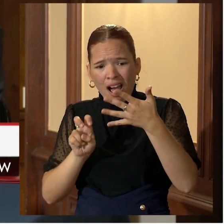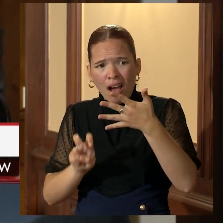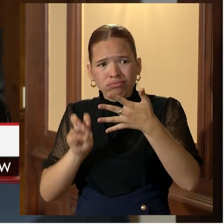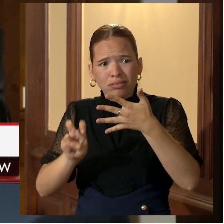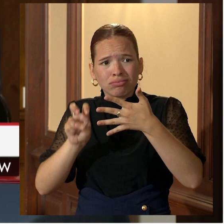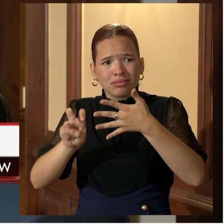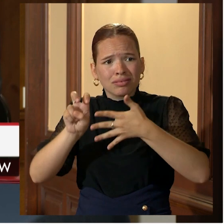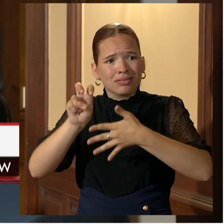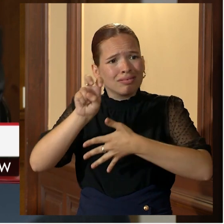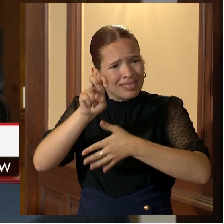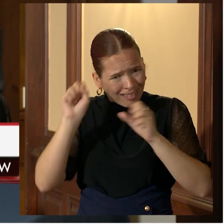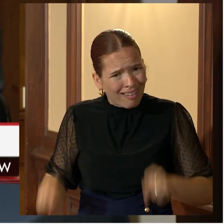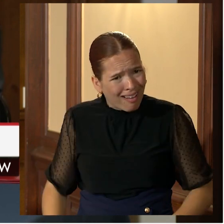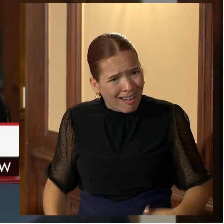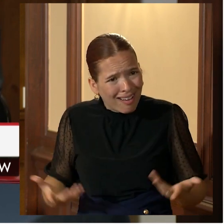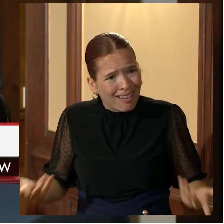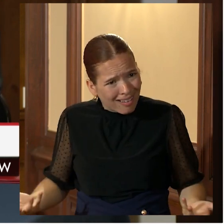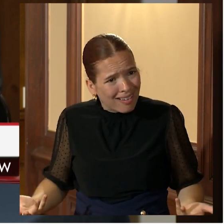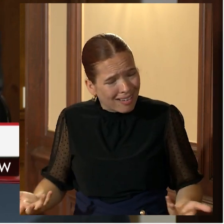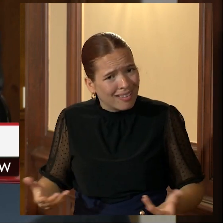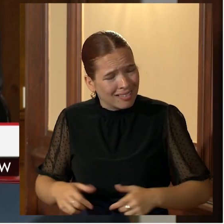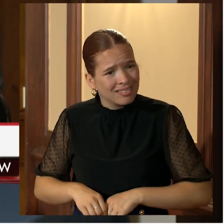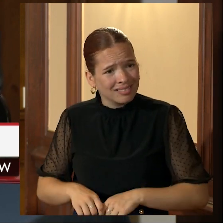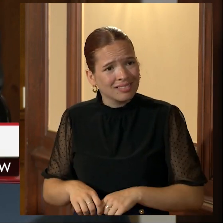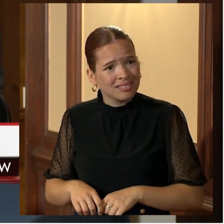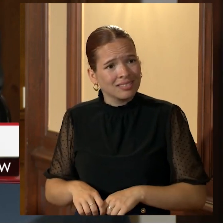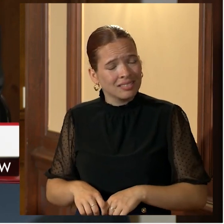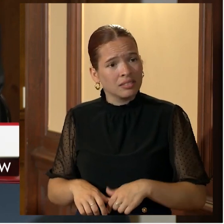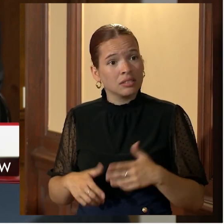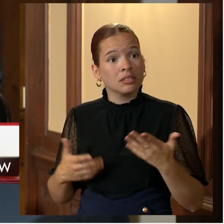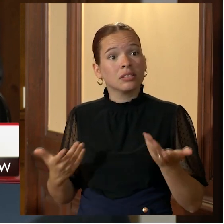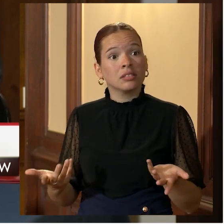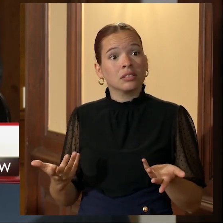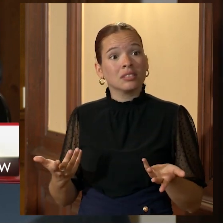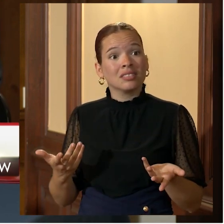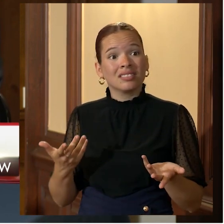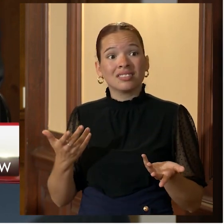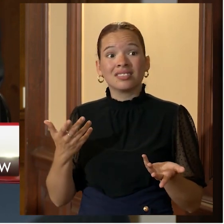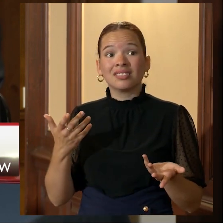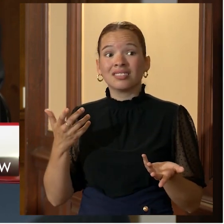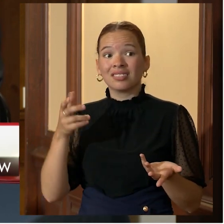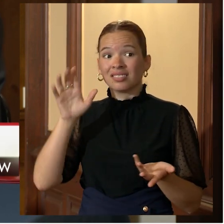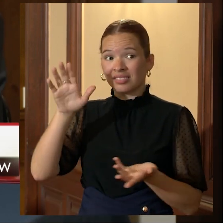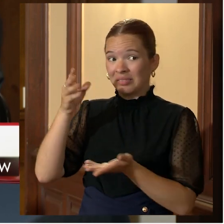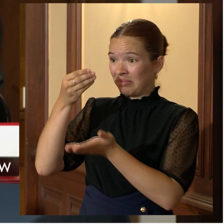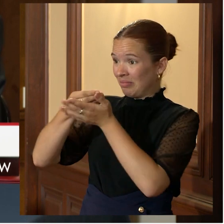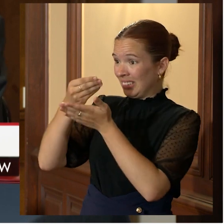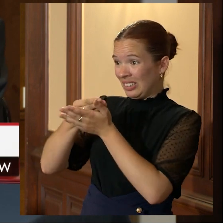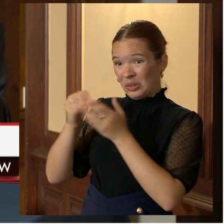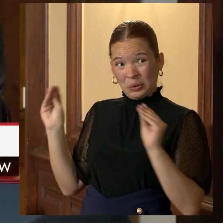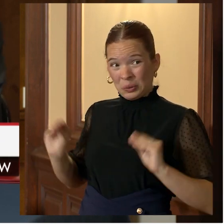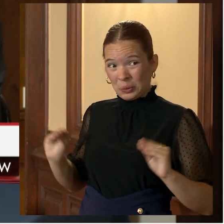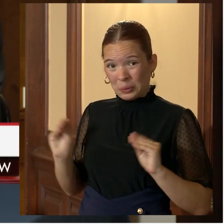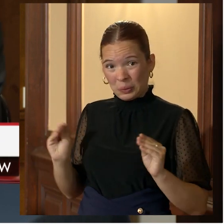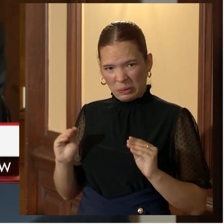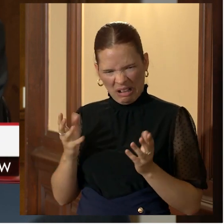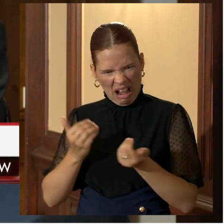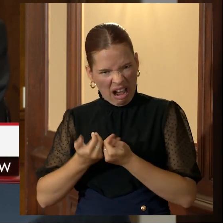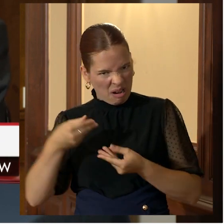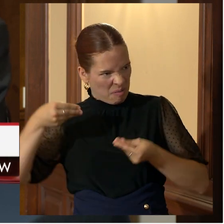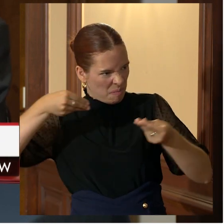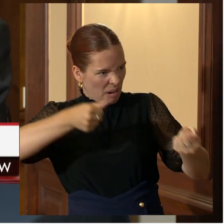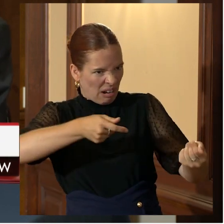office. Without a stipend or any type of way of paying them, they don't stay long enough to be developed into those future